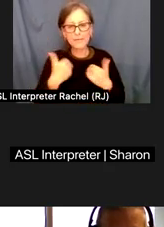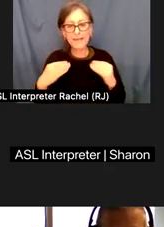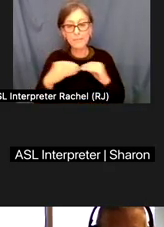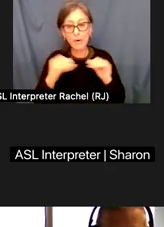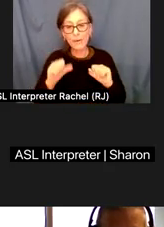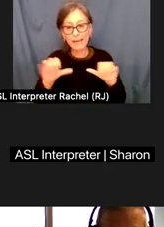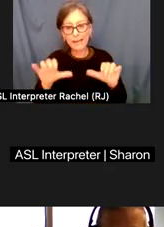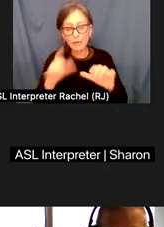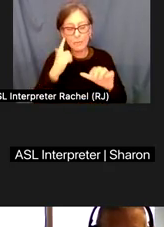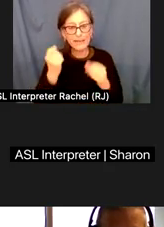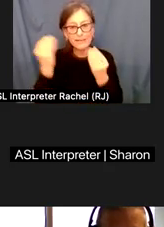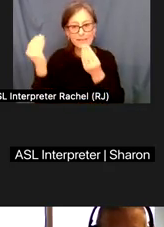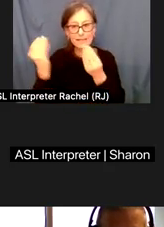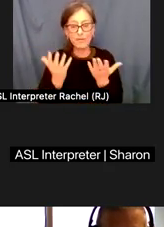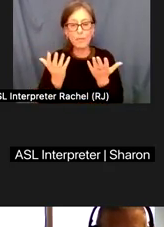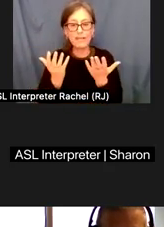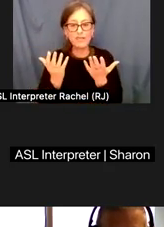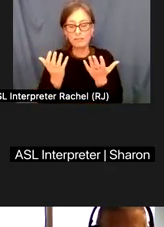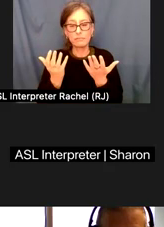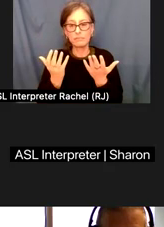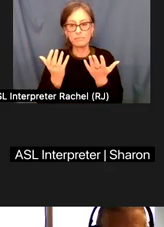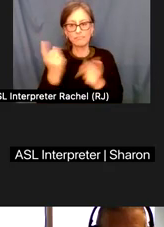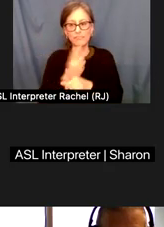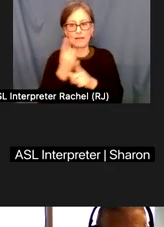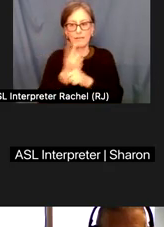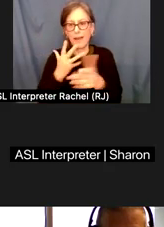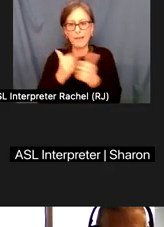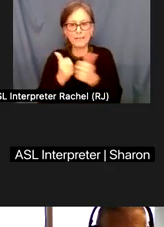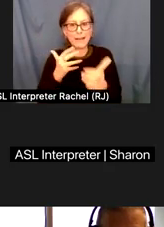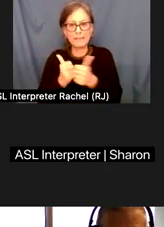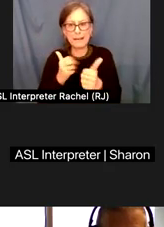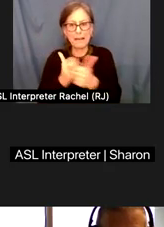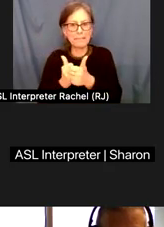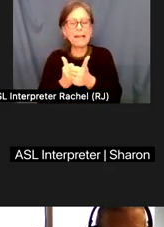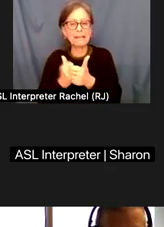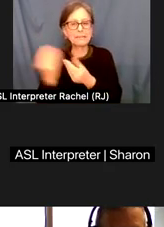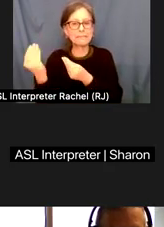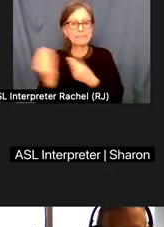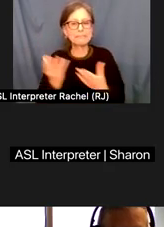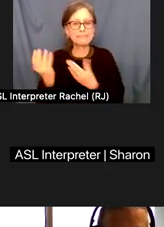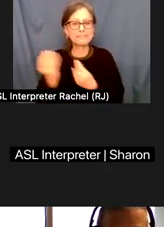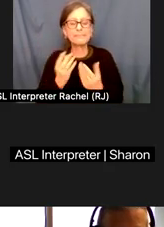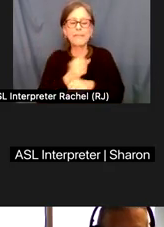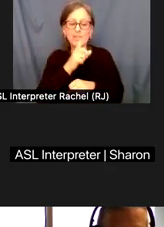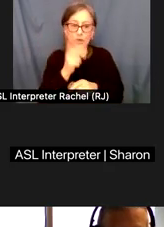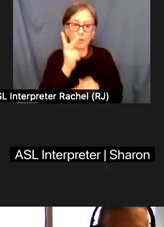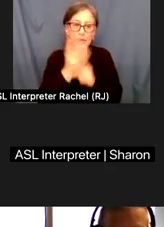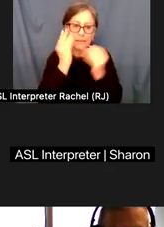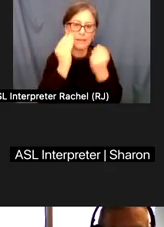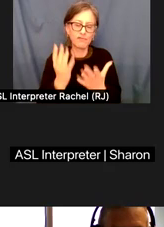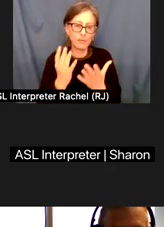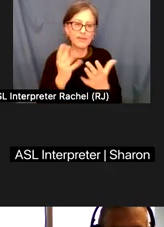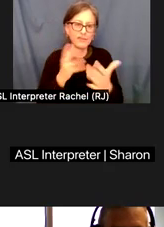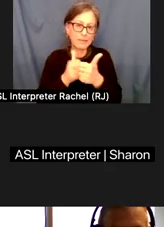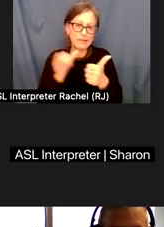our information is regularly being updated. So that's another aspect of that, is make sure you keep that information updated. It